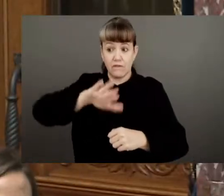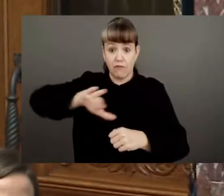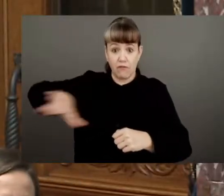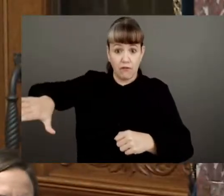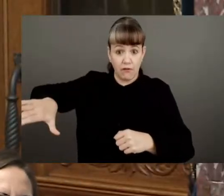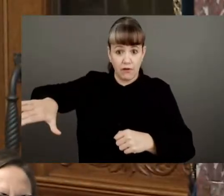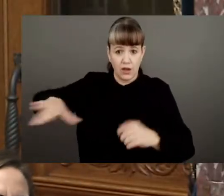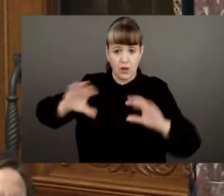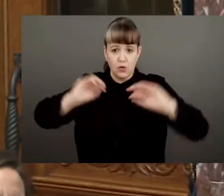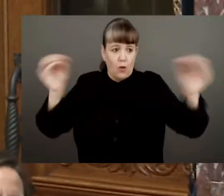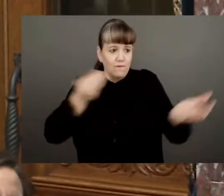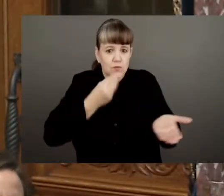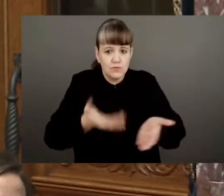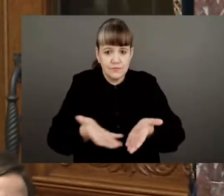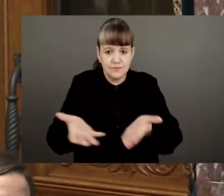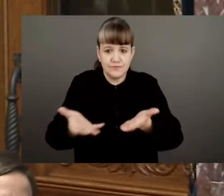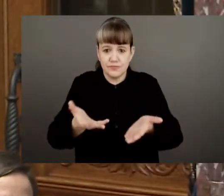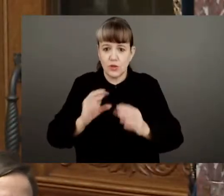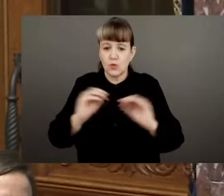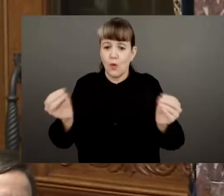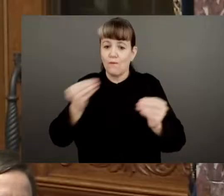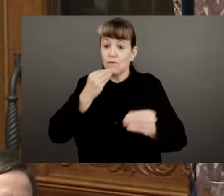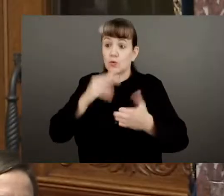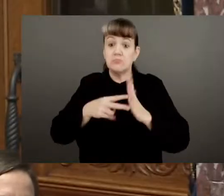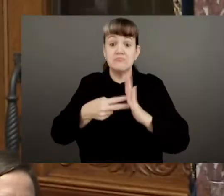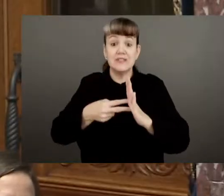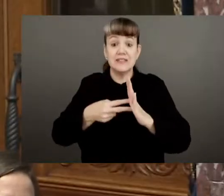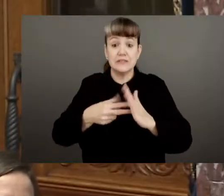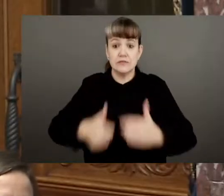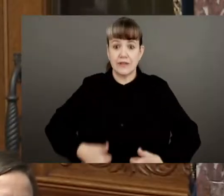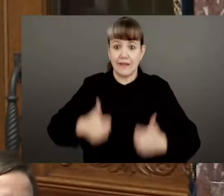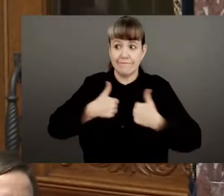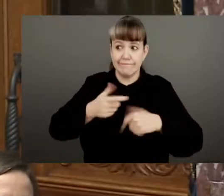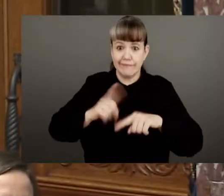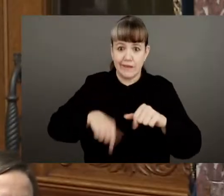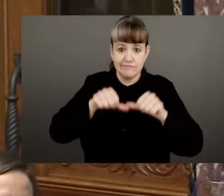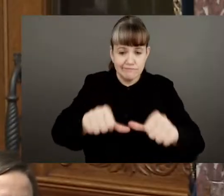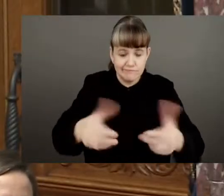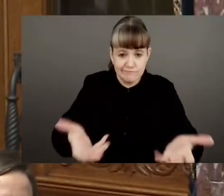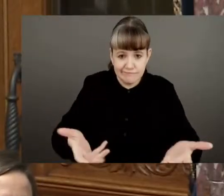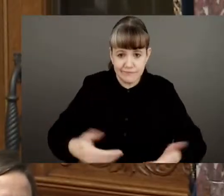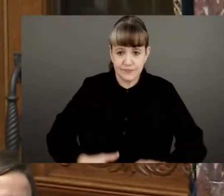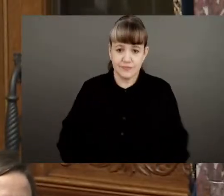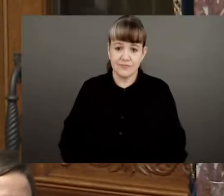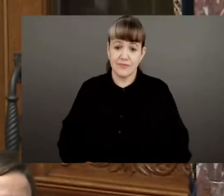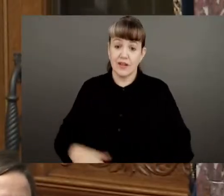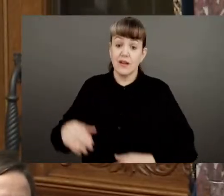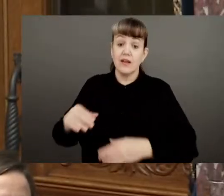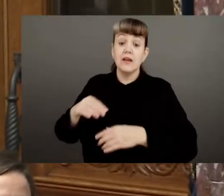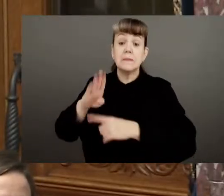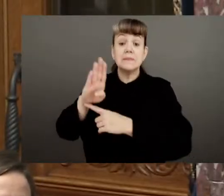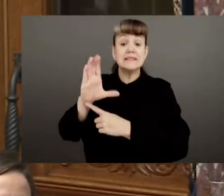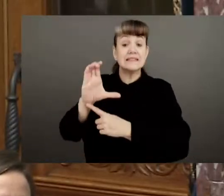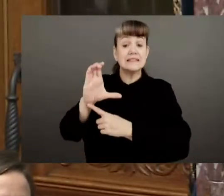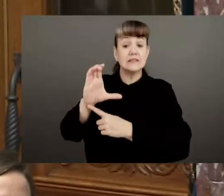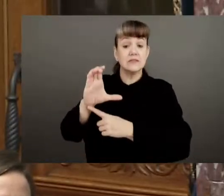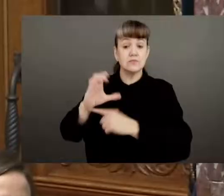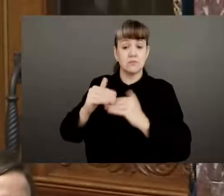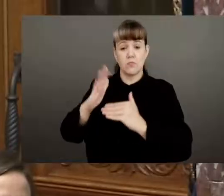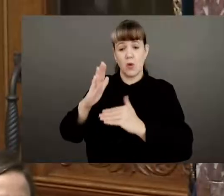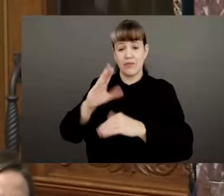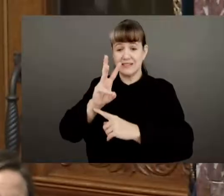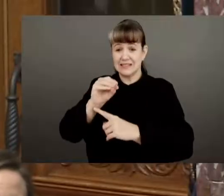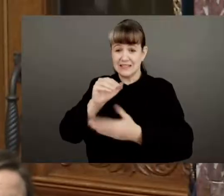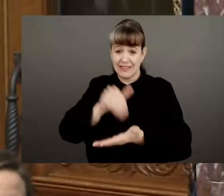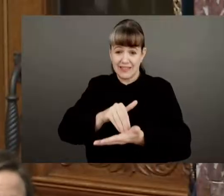more than 60,000 hardworking people dedicate themselves growing, raising, and producing food we all depend